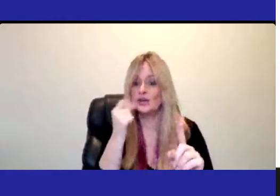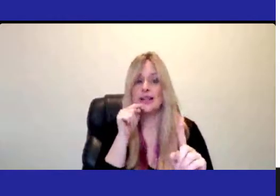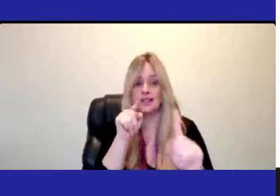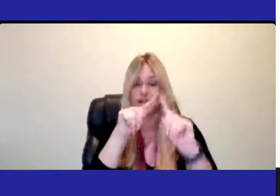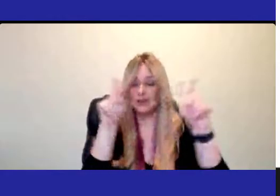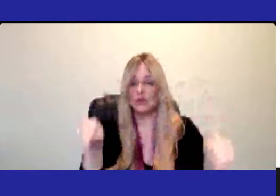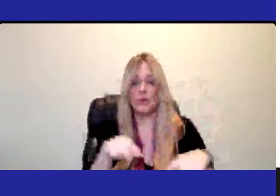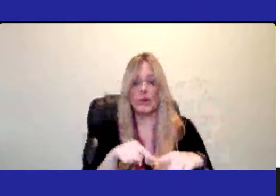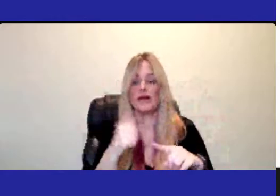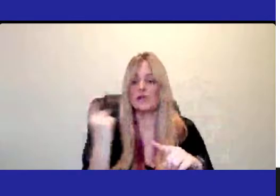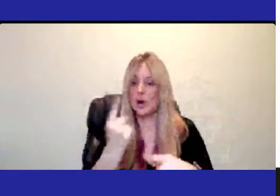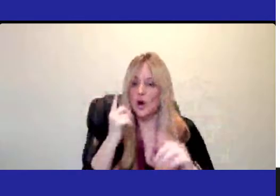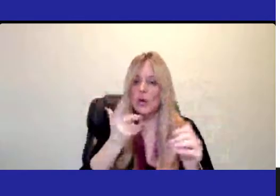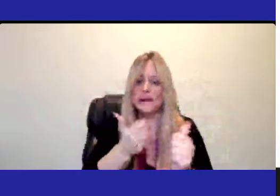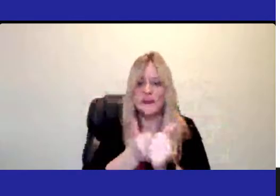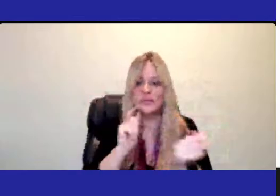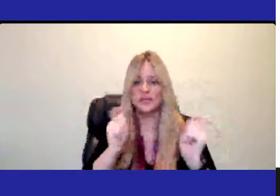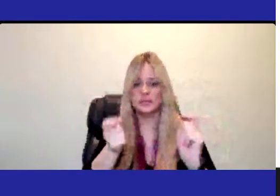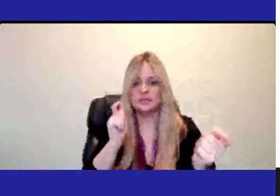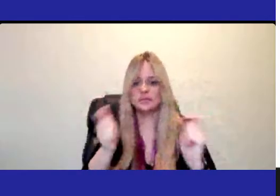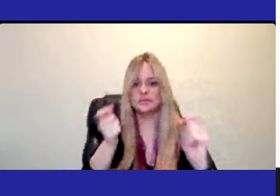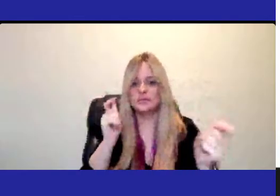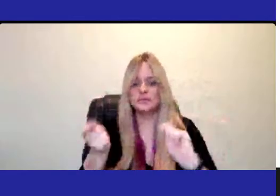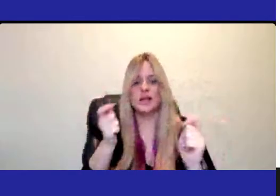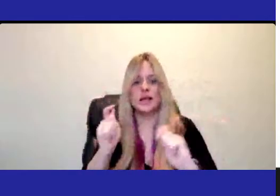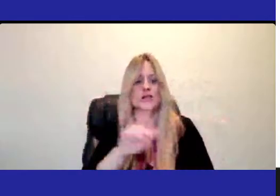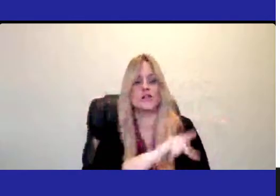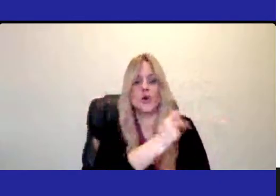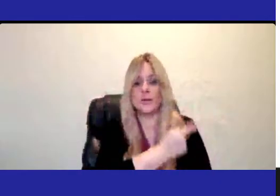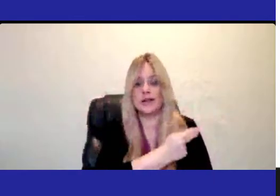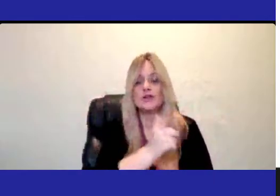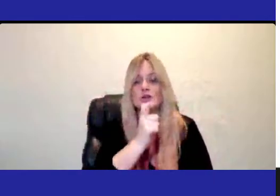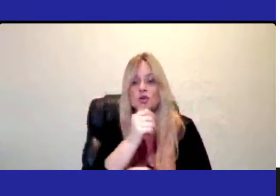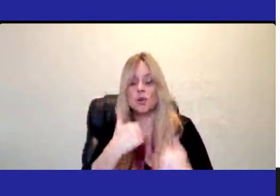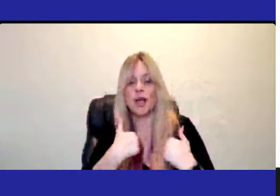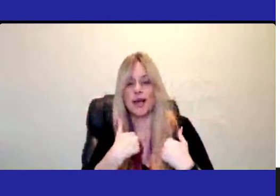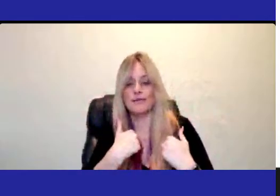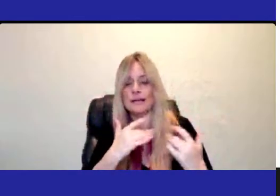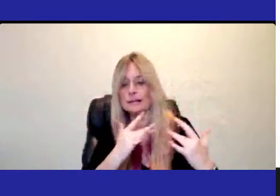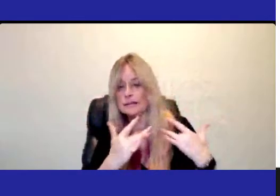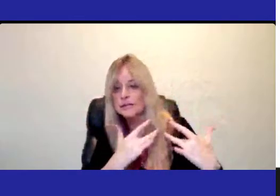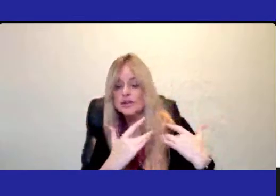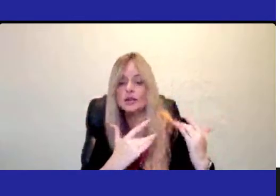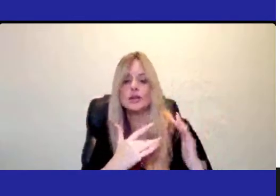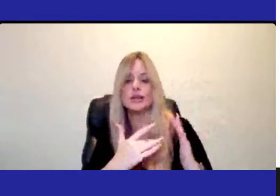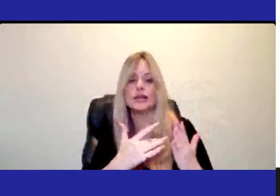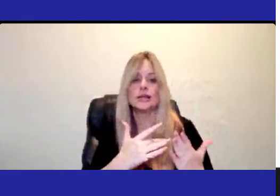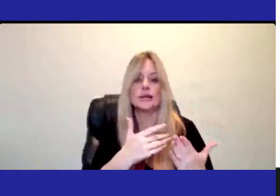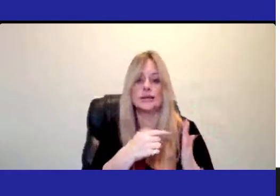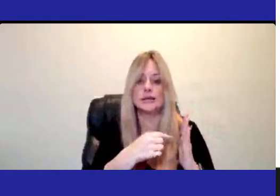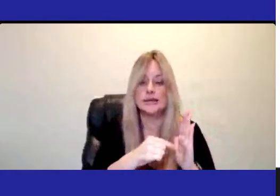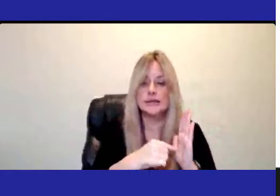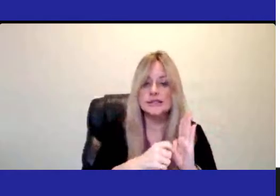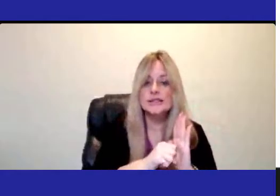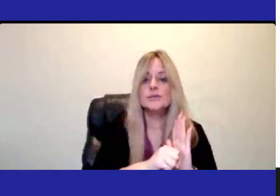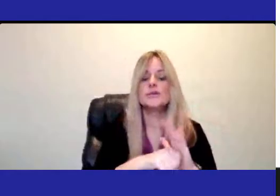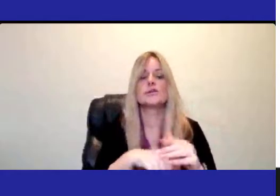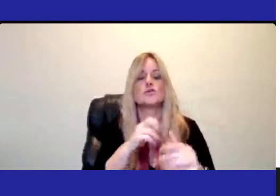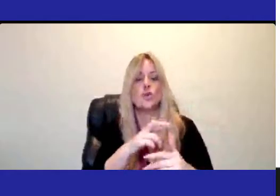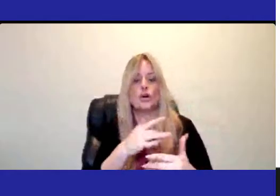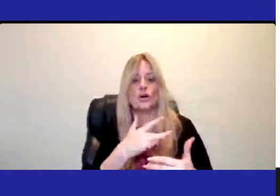and the patients with worrisome signs and or fetal heart rate patterns will rise to the